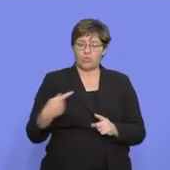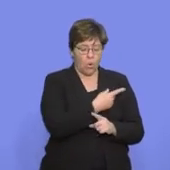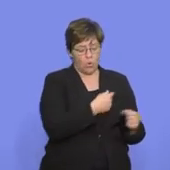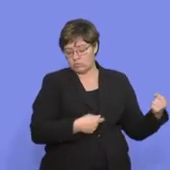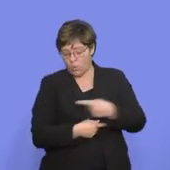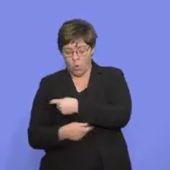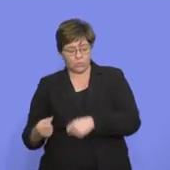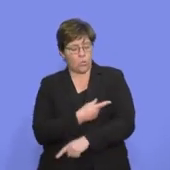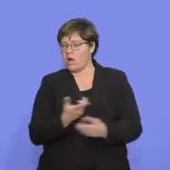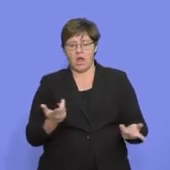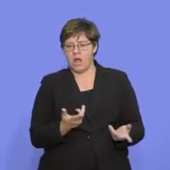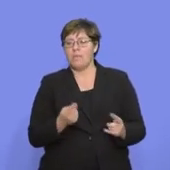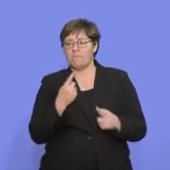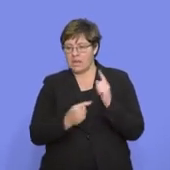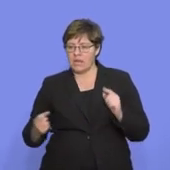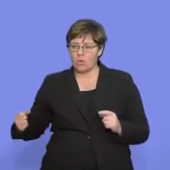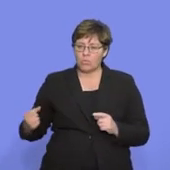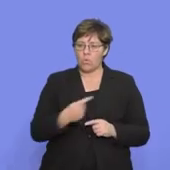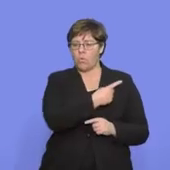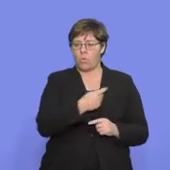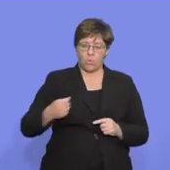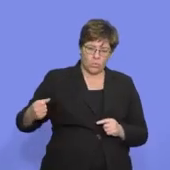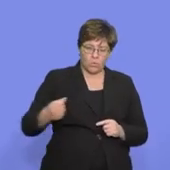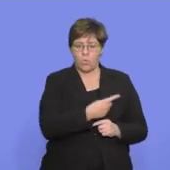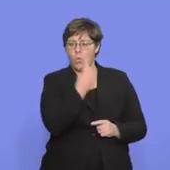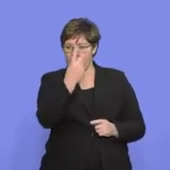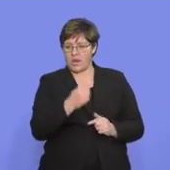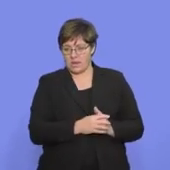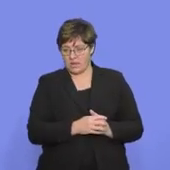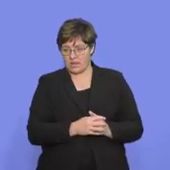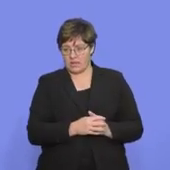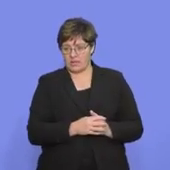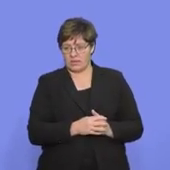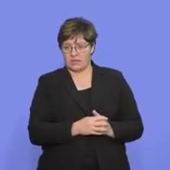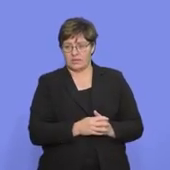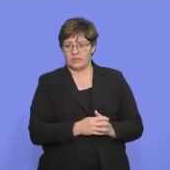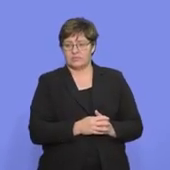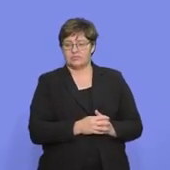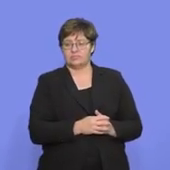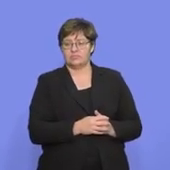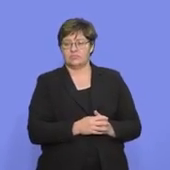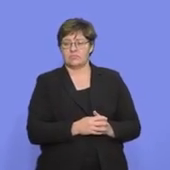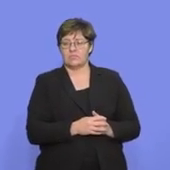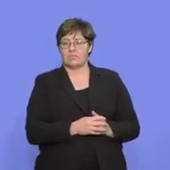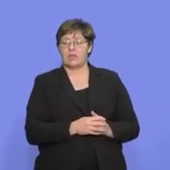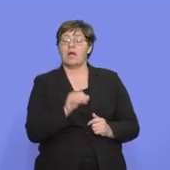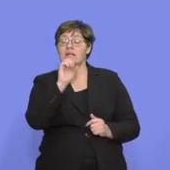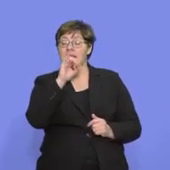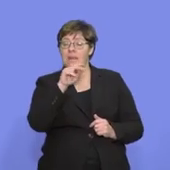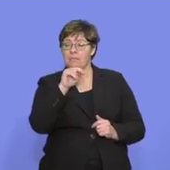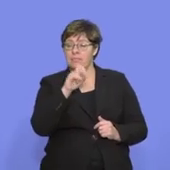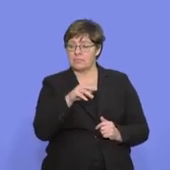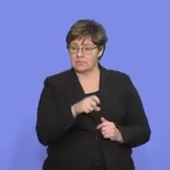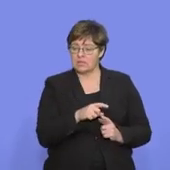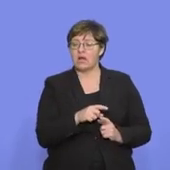over the show. It will go in one direction. Right, one direction only. And the synapse of a nerve impulse can either